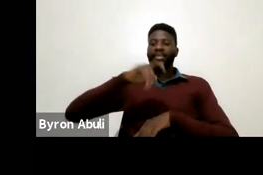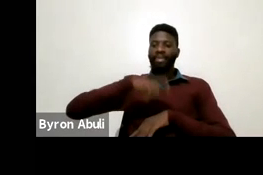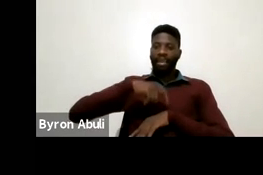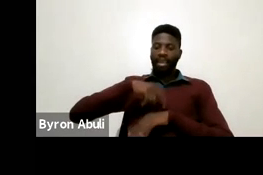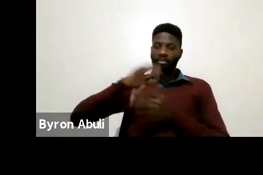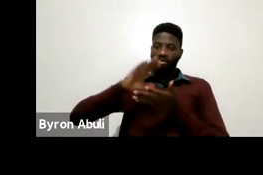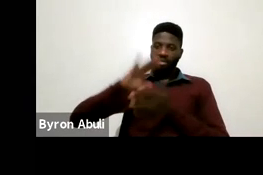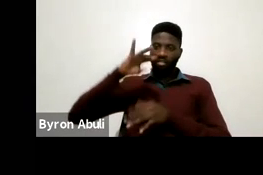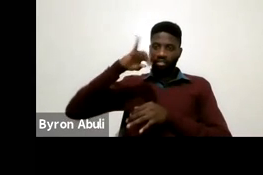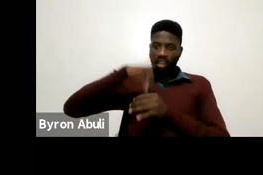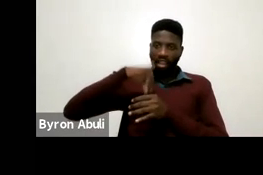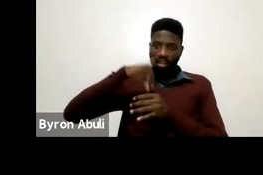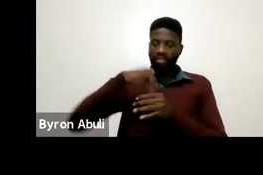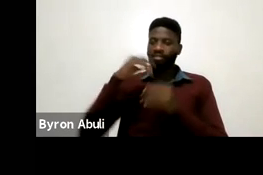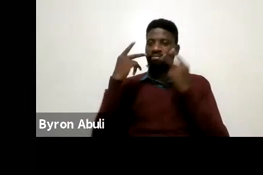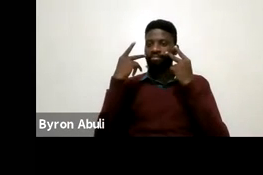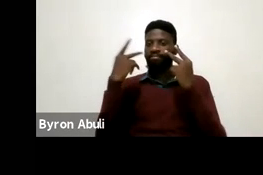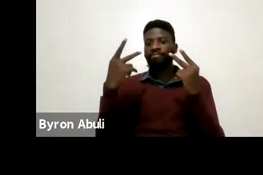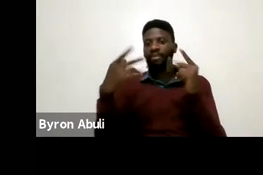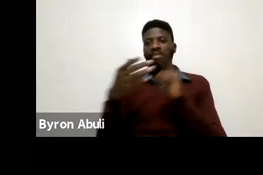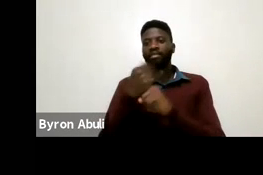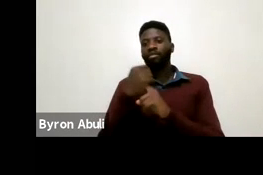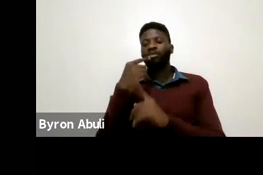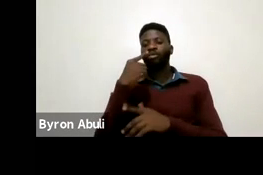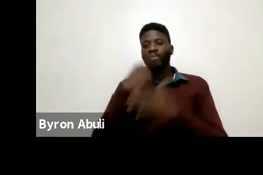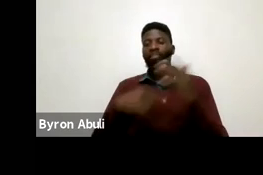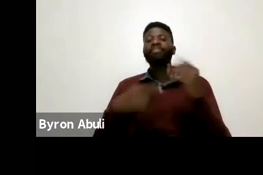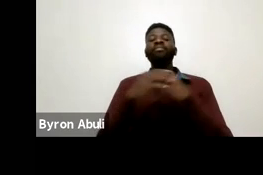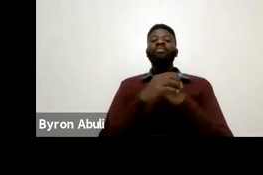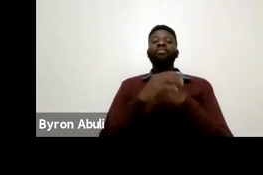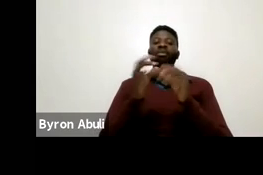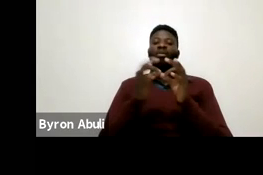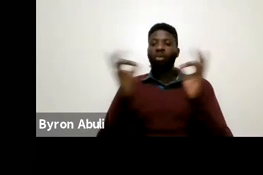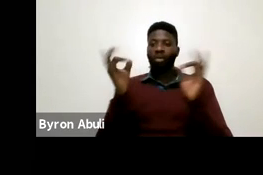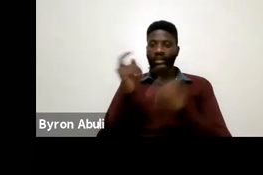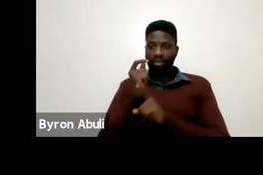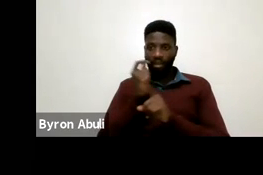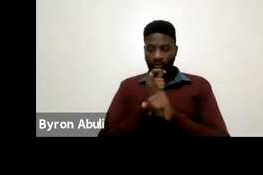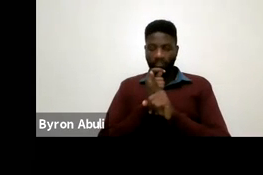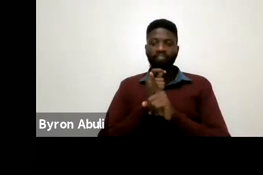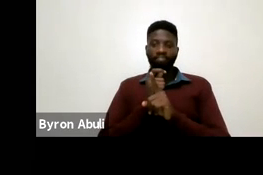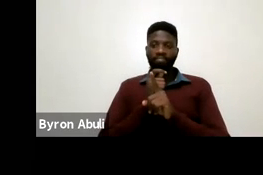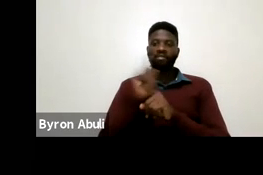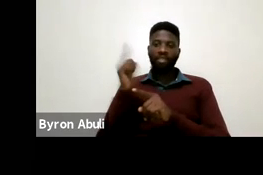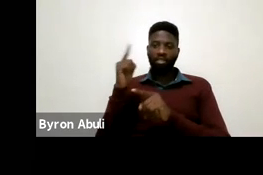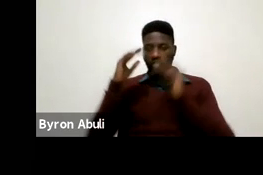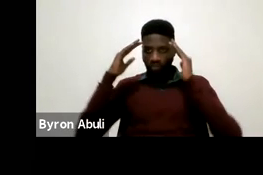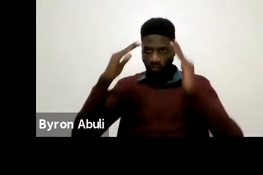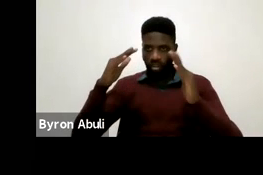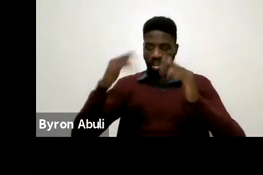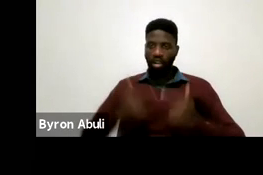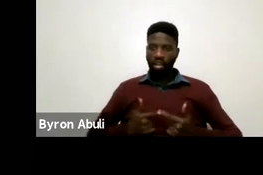achieve. So setting long-term goals will probably start by thinking of what you want to accomplish in your life.